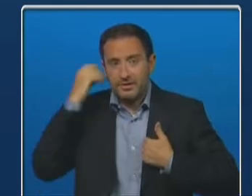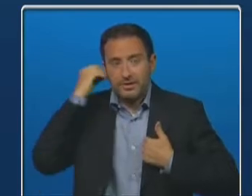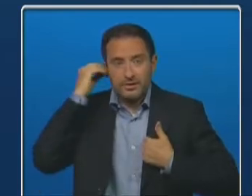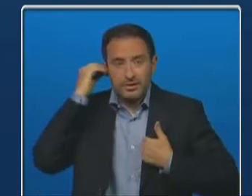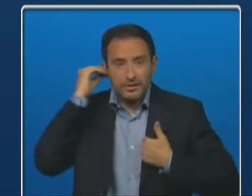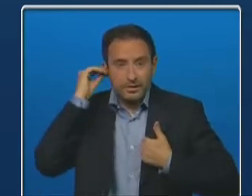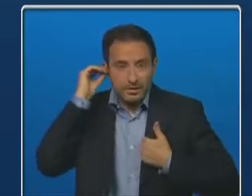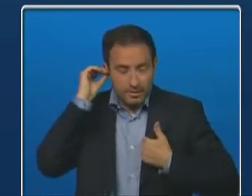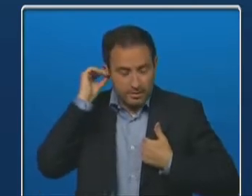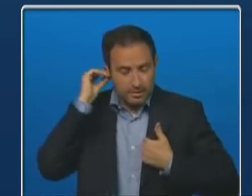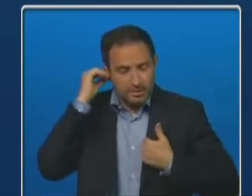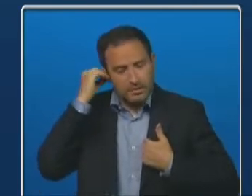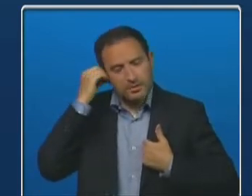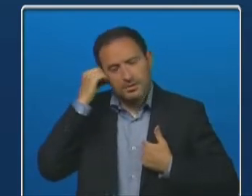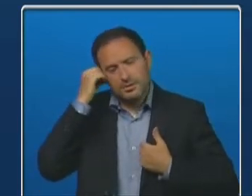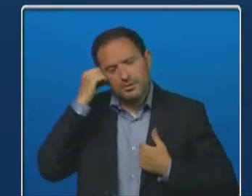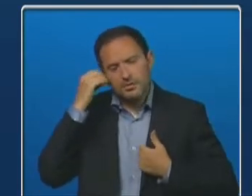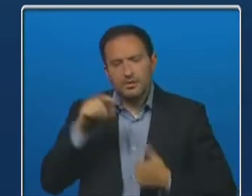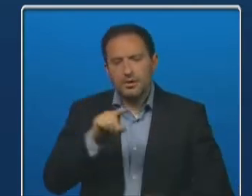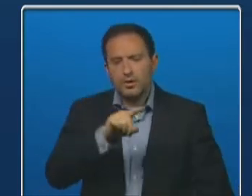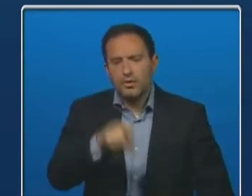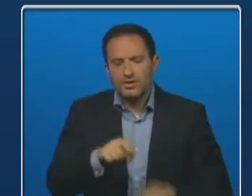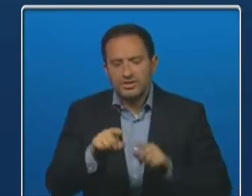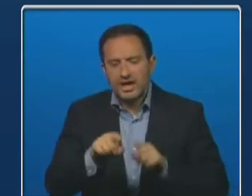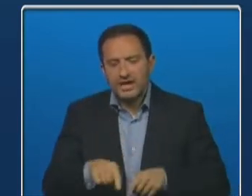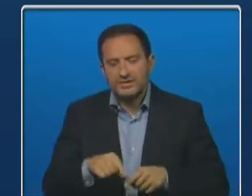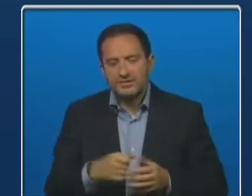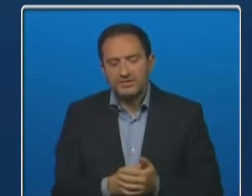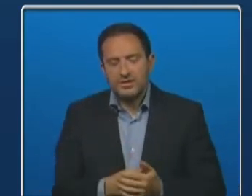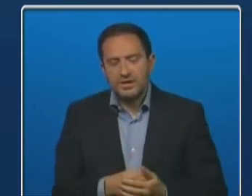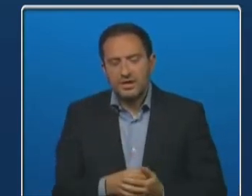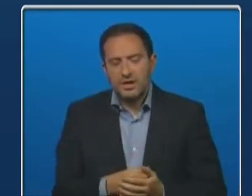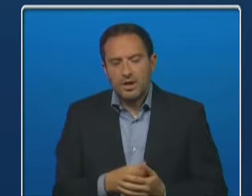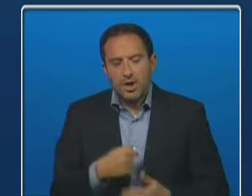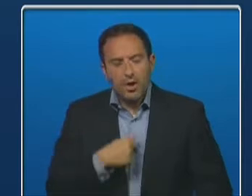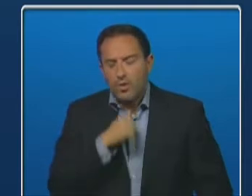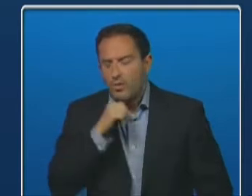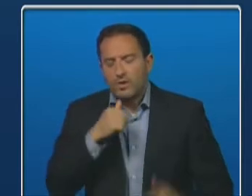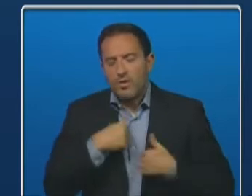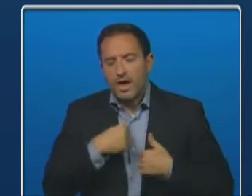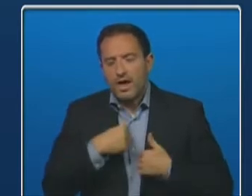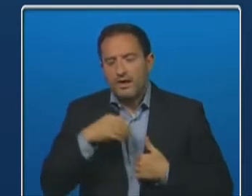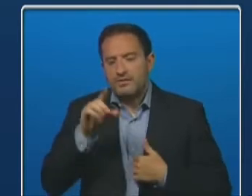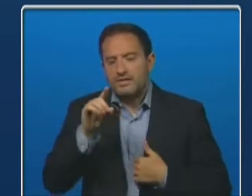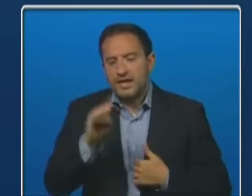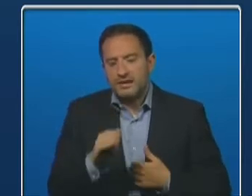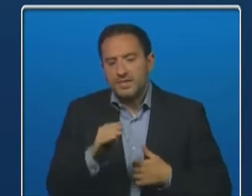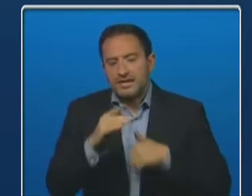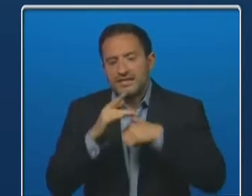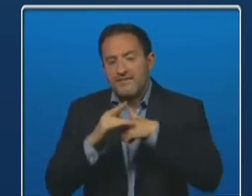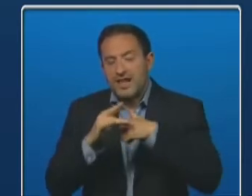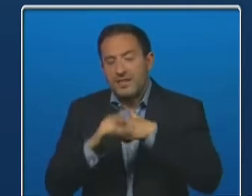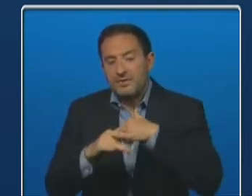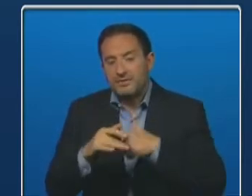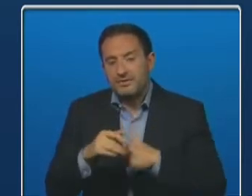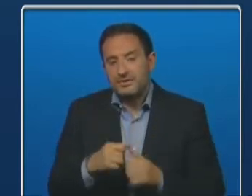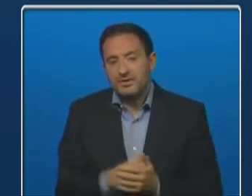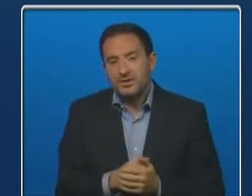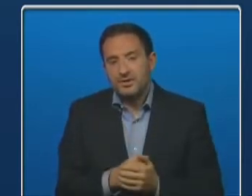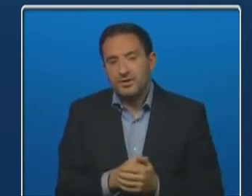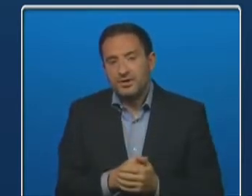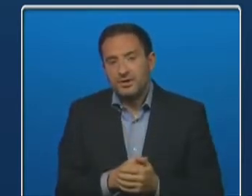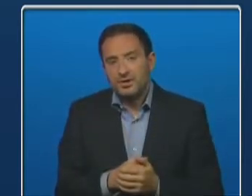conference or news conference and a Q&A, and some of our SMEs don't have the database at their fingertips. So just to